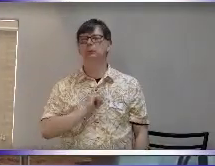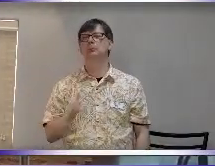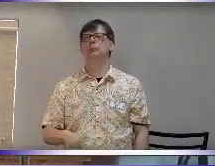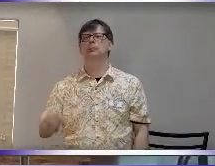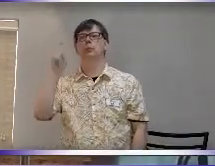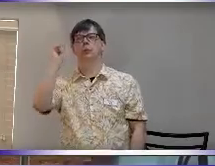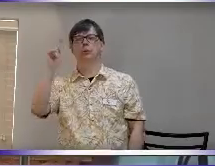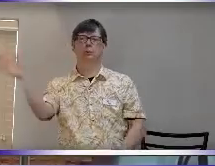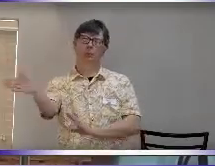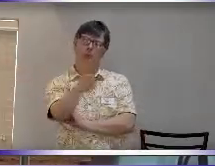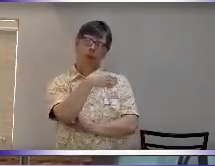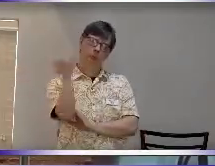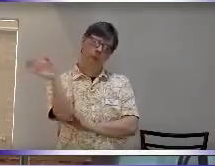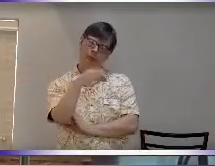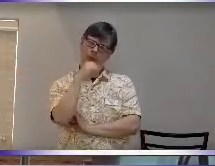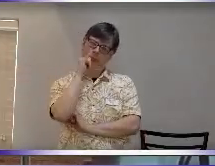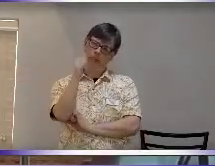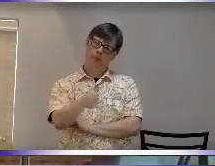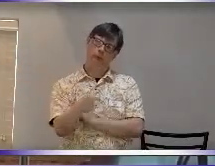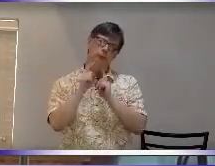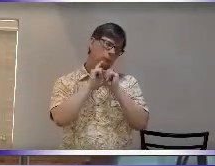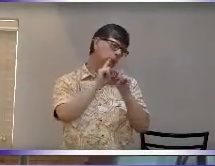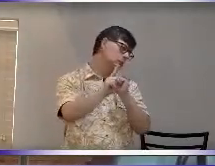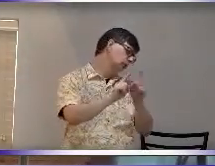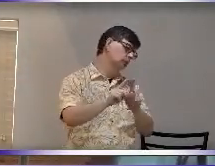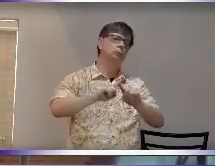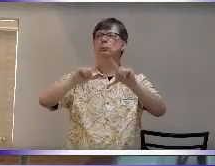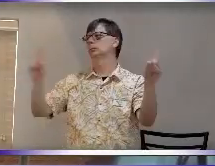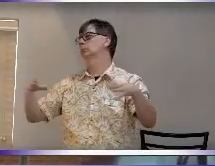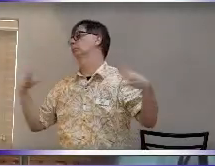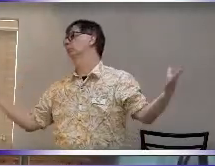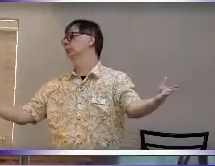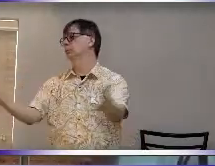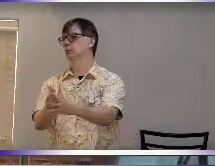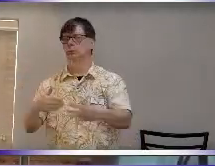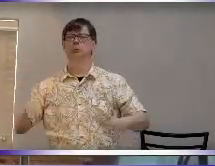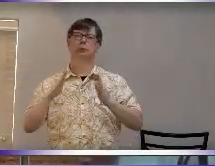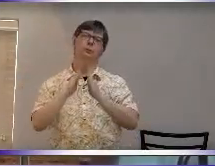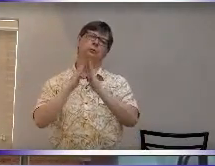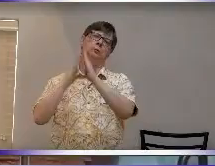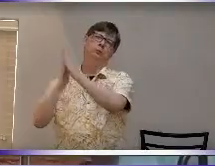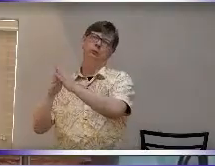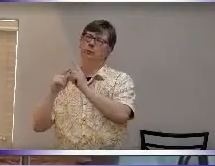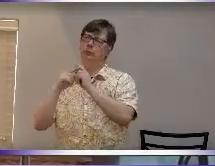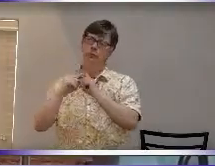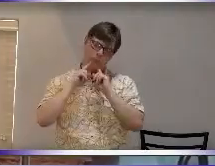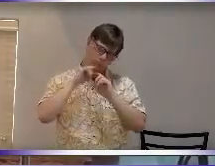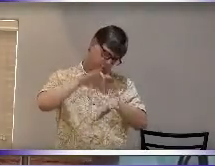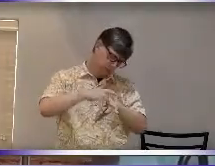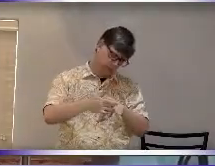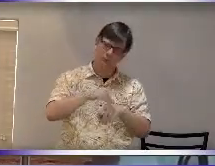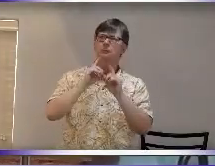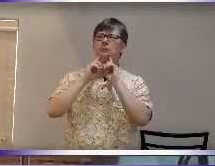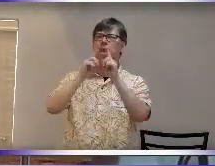one flag is hundreds of dialects, different groups, different towns that they can hardly speak together. So they